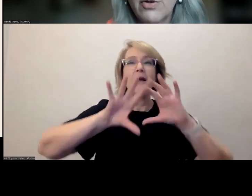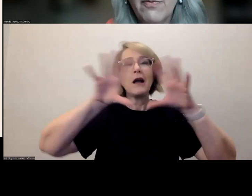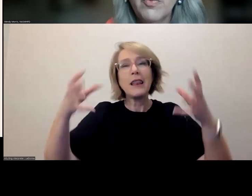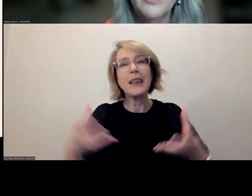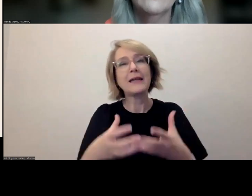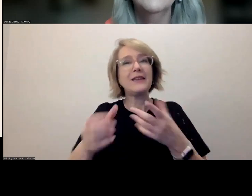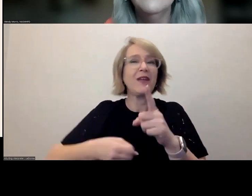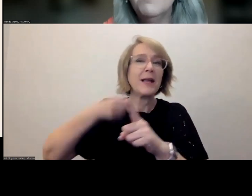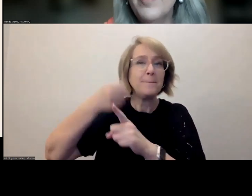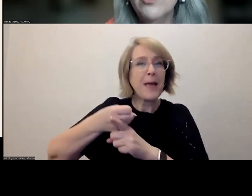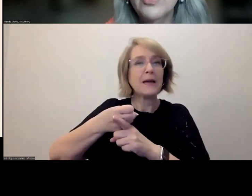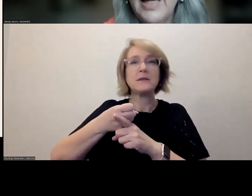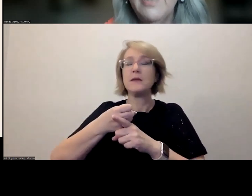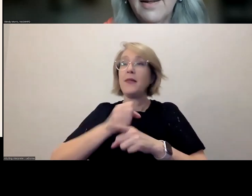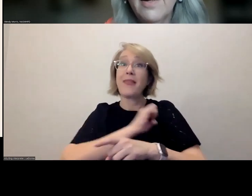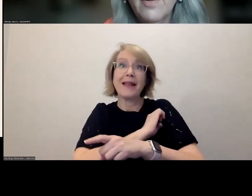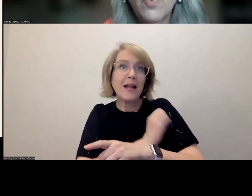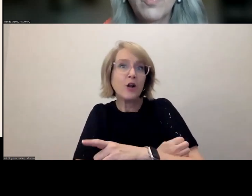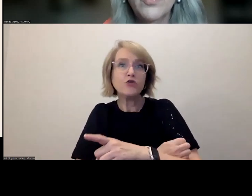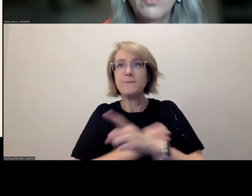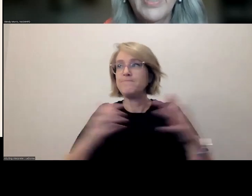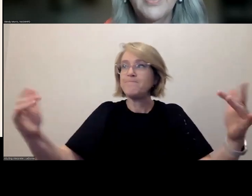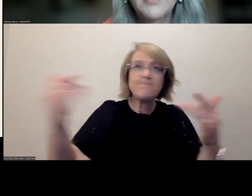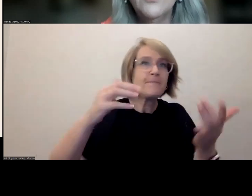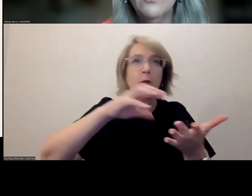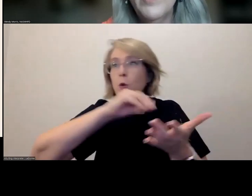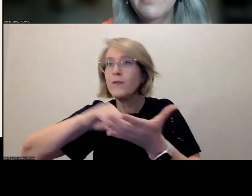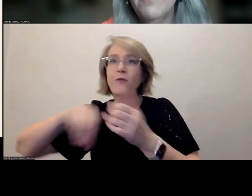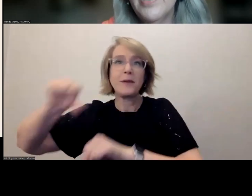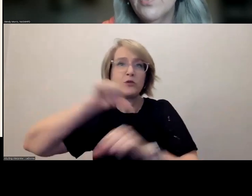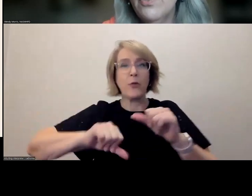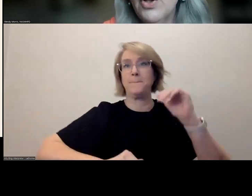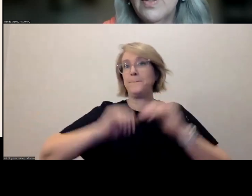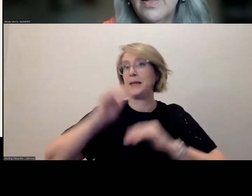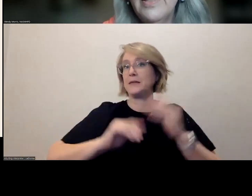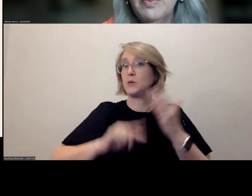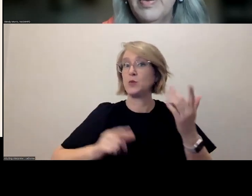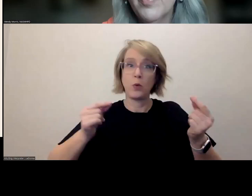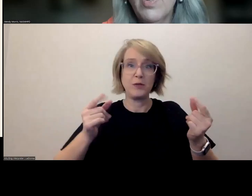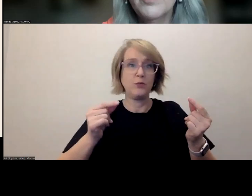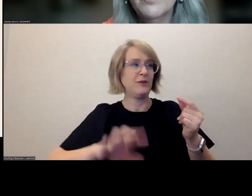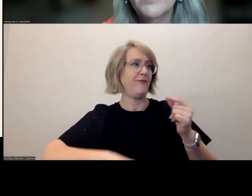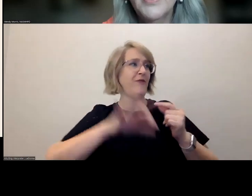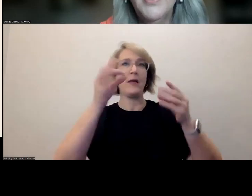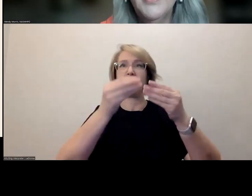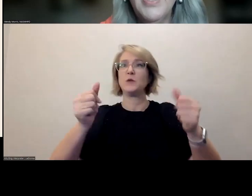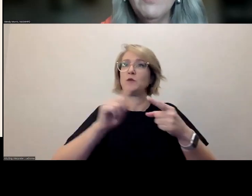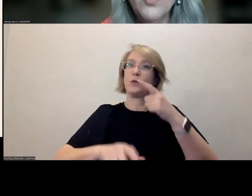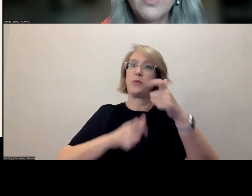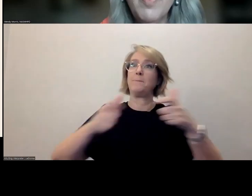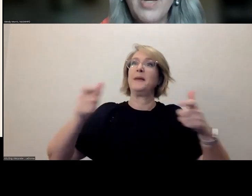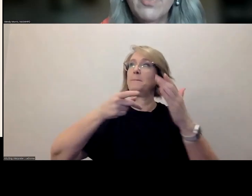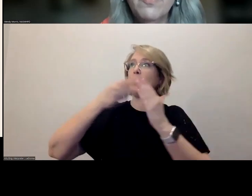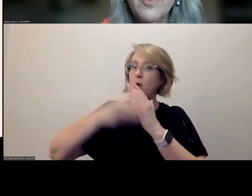synergy, learning from another, building on what we're doing so that we can find solutions to these big problems. And